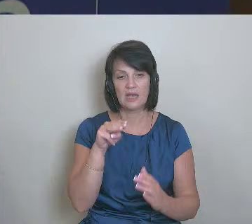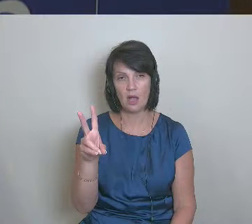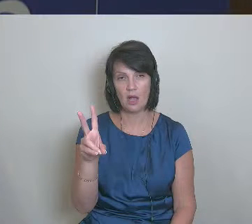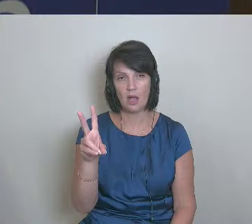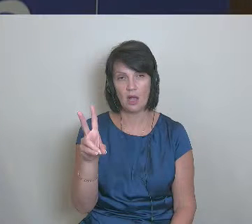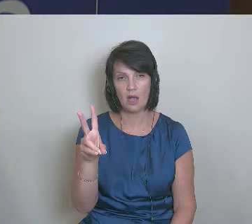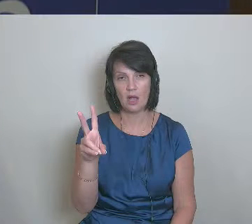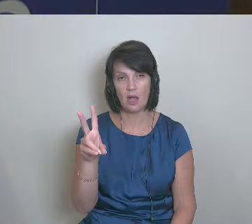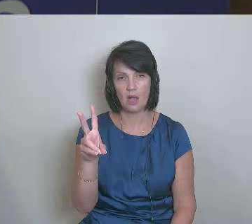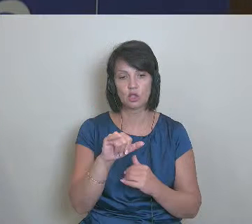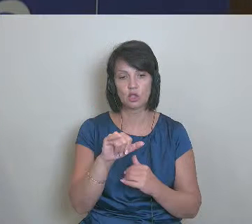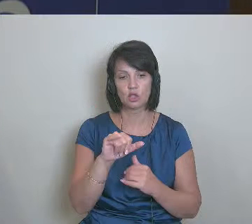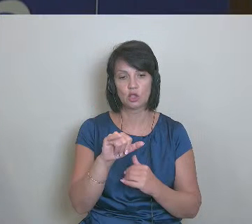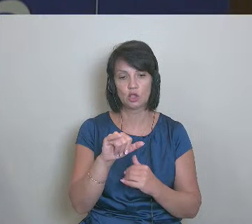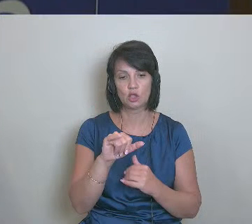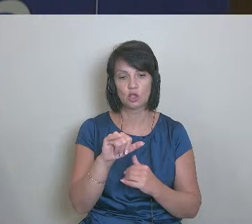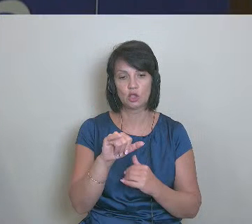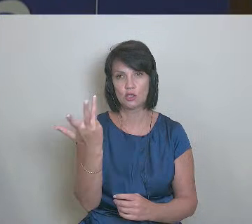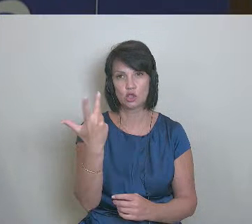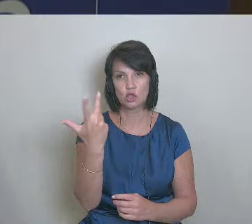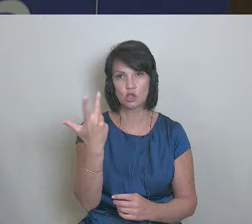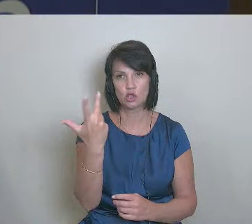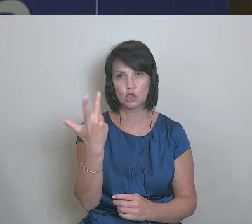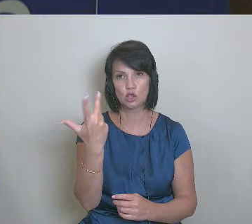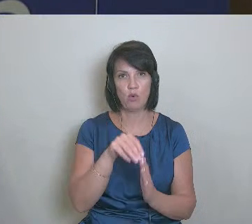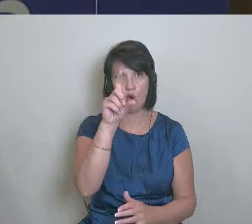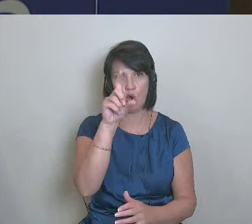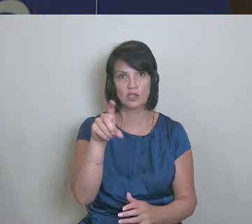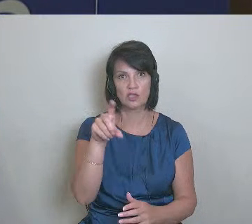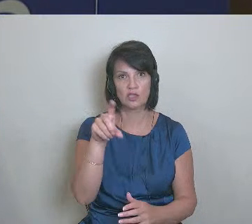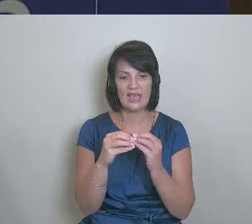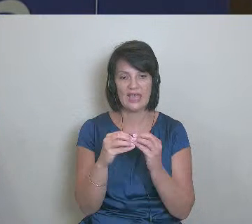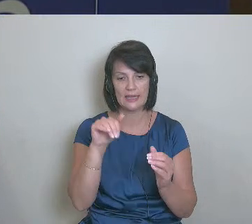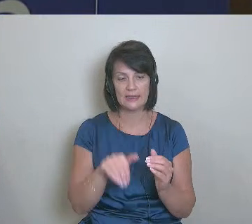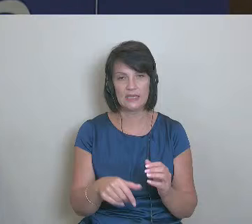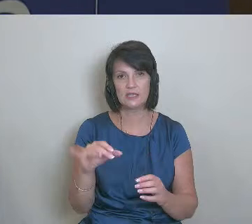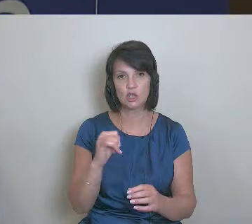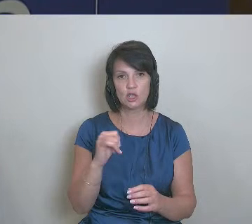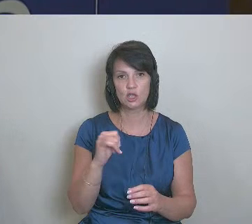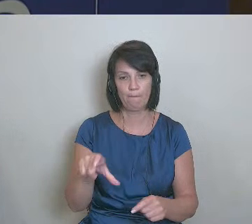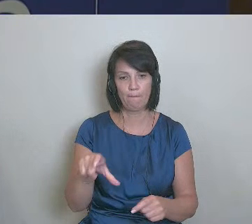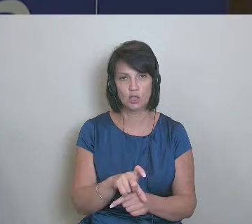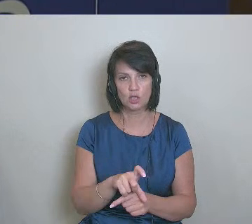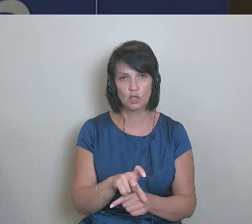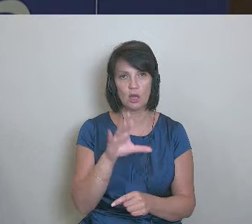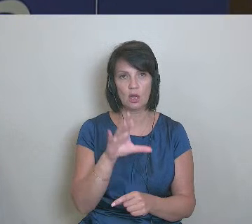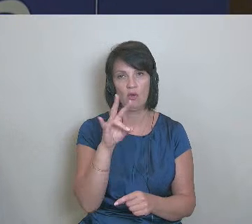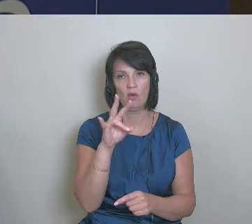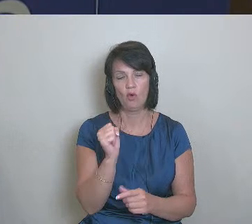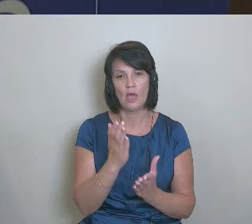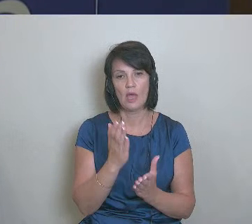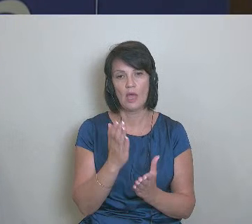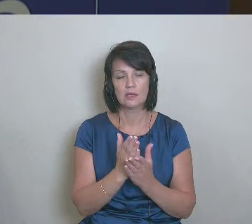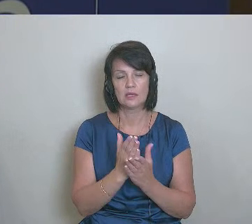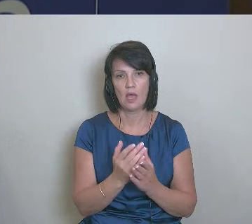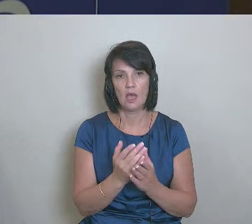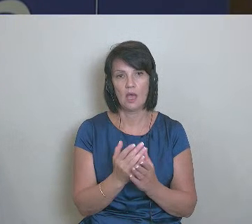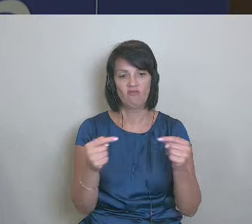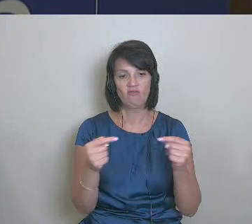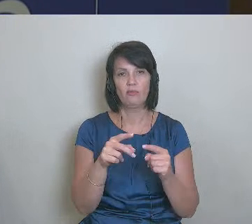TEC in the cities where the number of the electors is